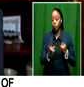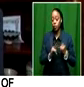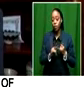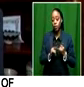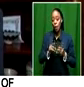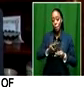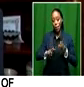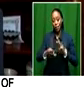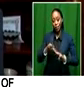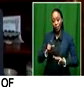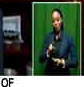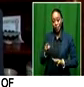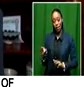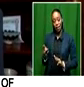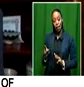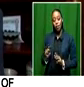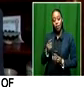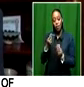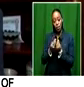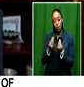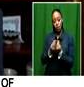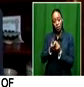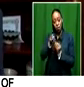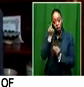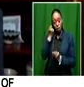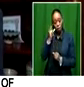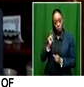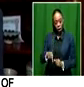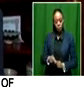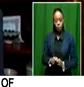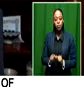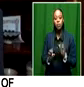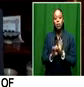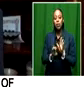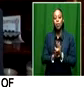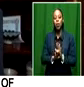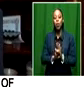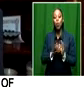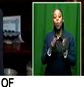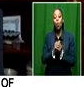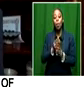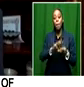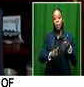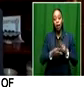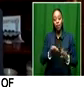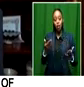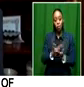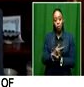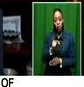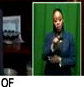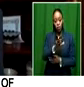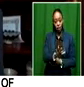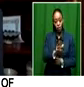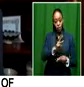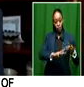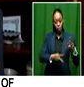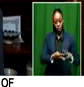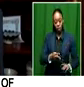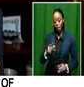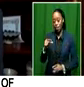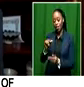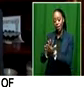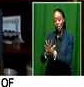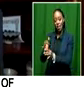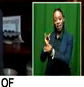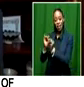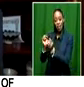nature of mathematics is the first thing that we need to understand. You see, with mathematics, if you miss grade 5 mathematics, grade 10